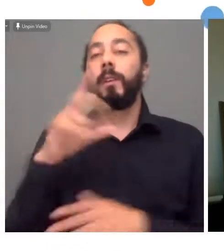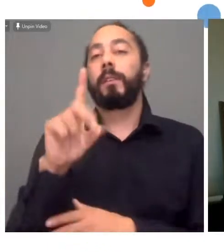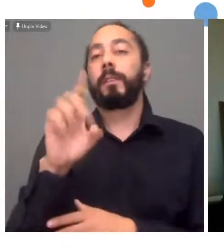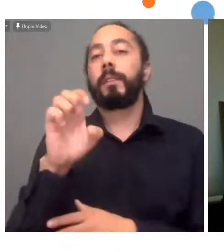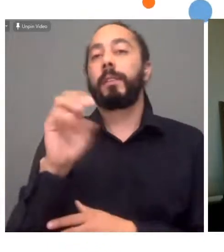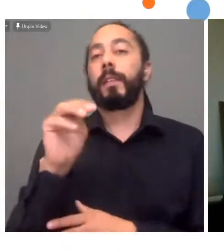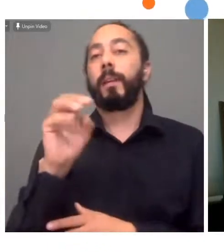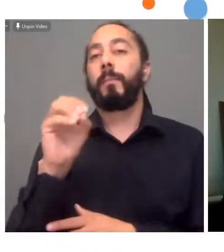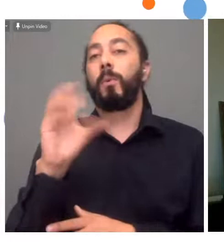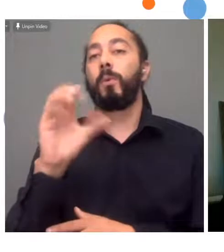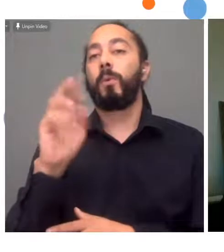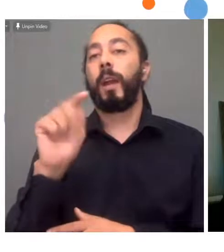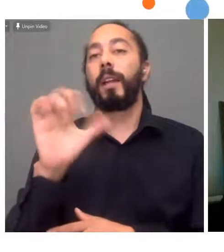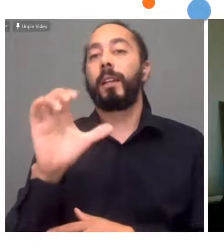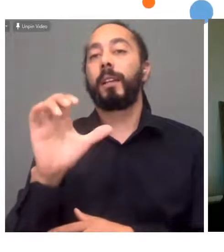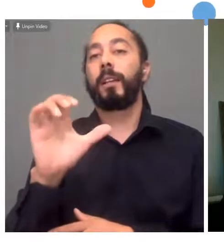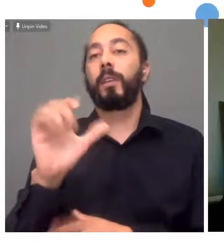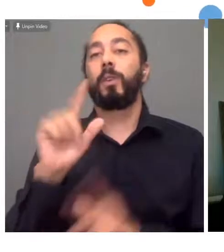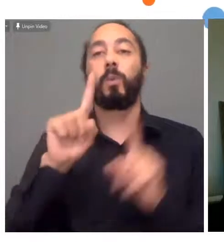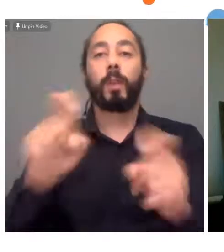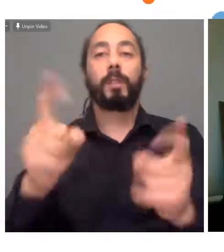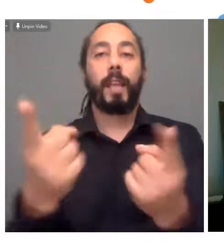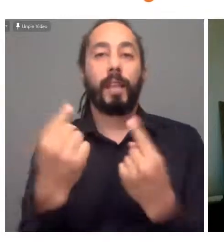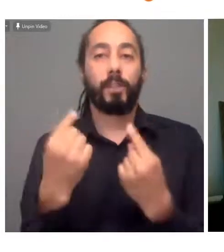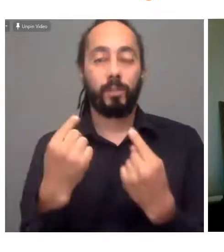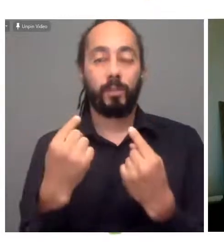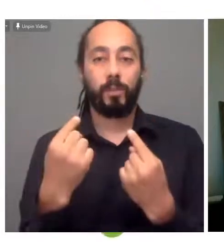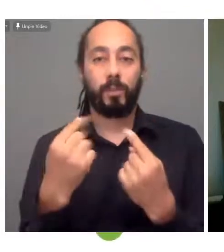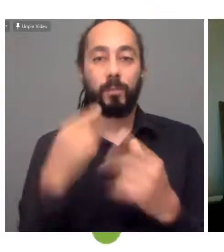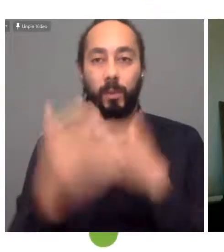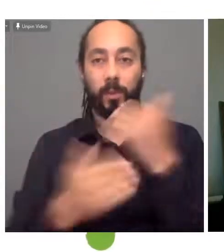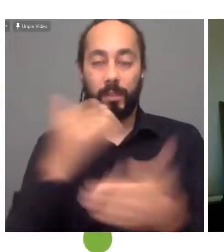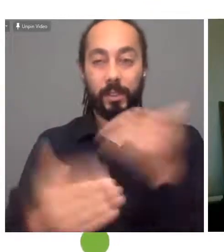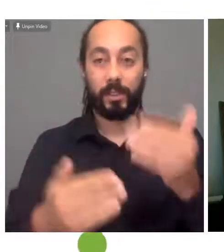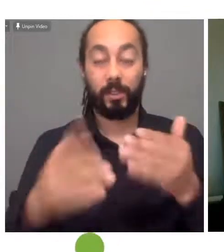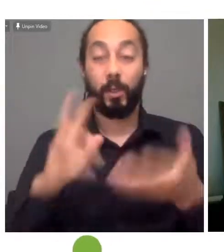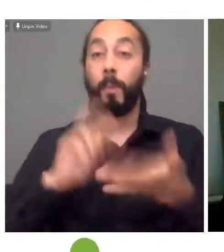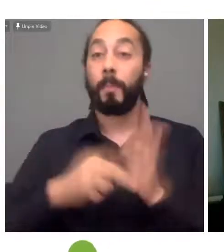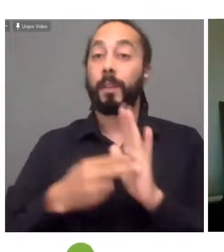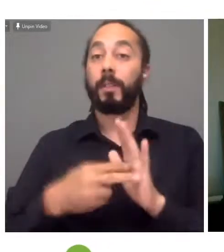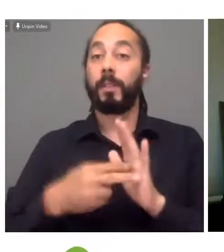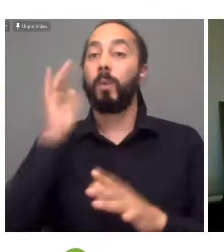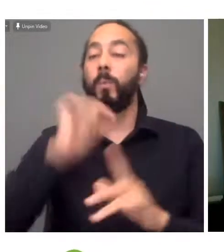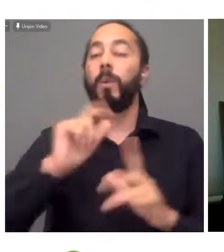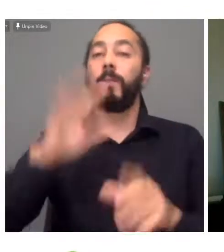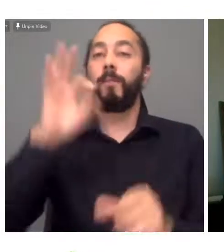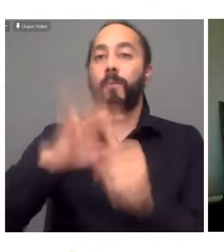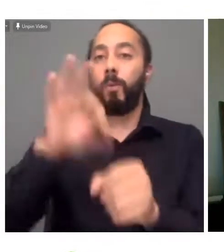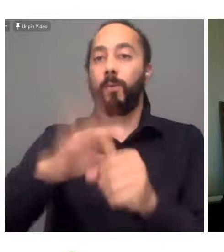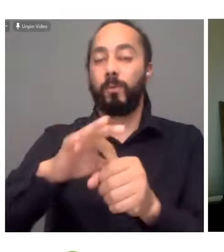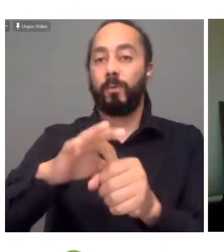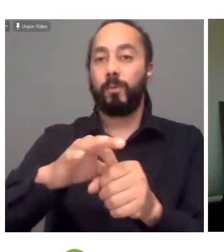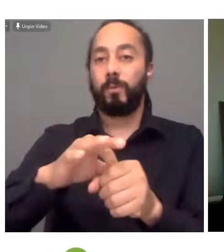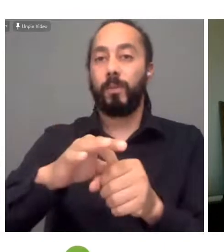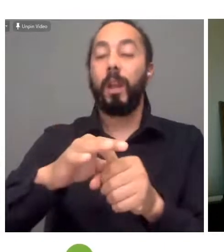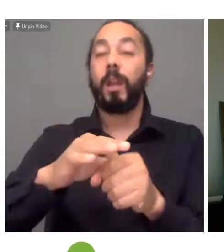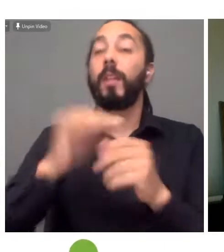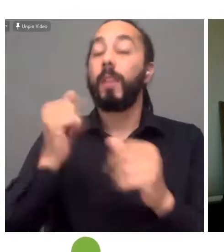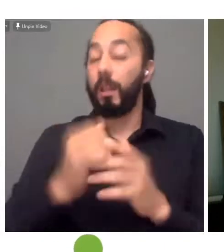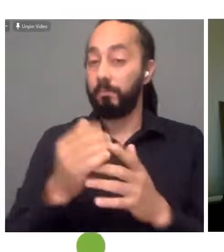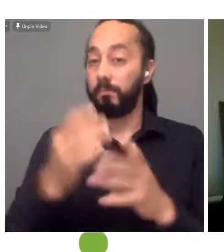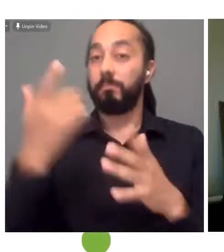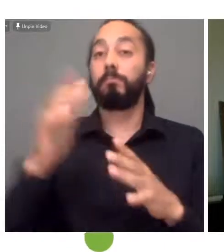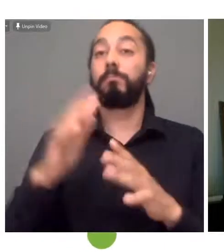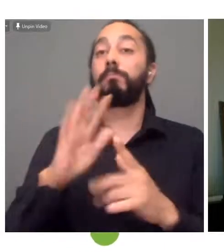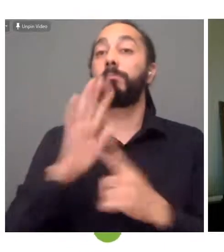work by vote, essentially a poll that we will conduct. And as the conversation ensues, you can submit